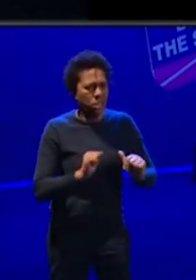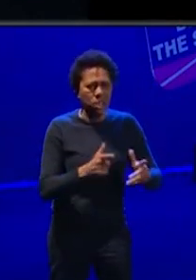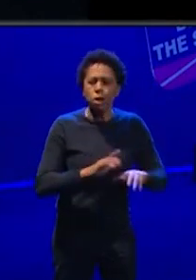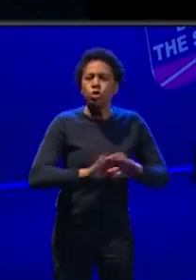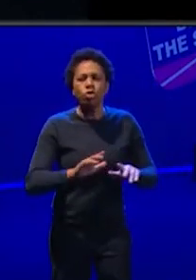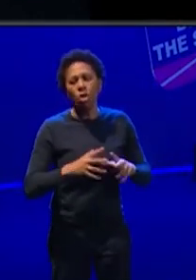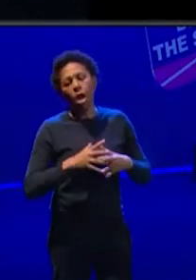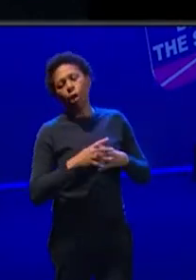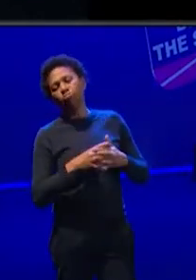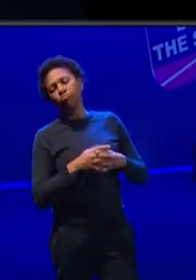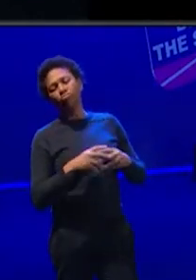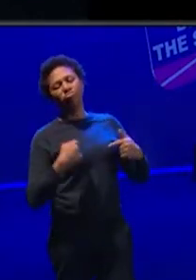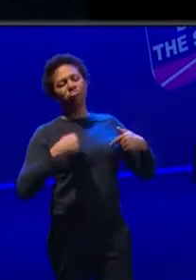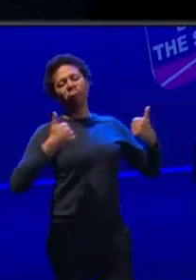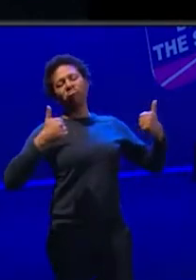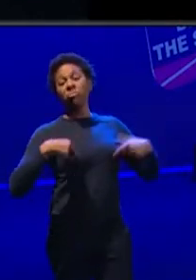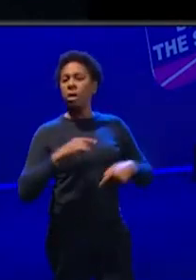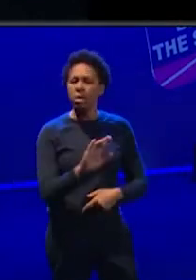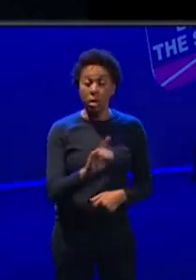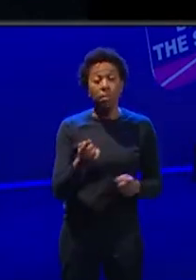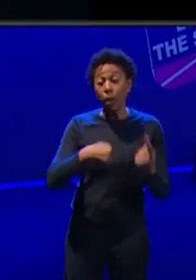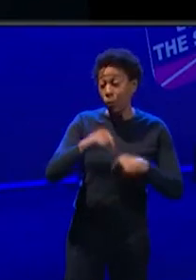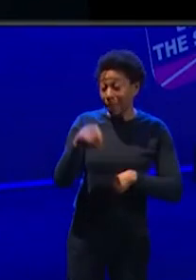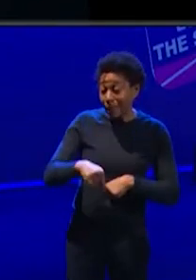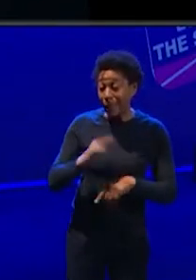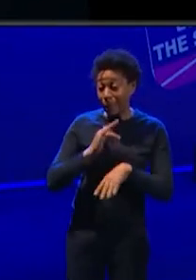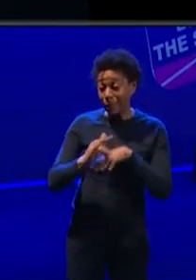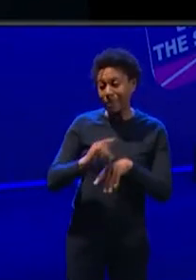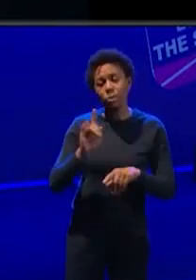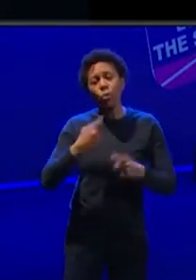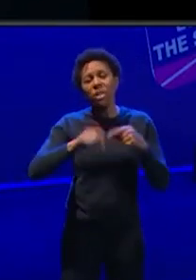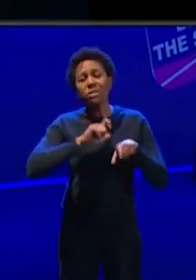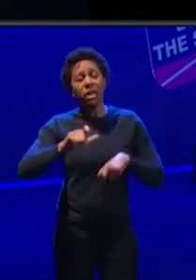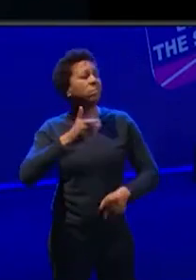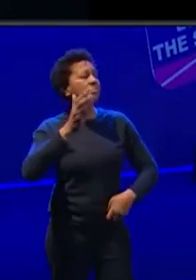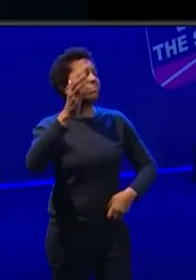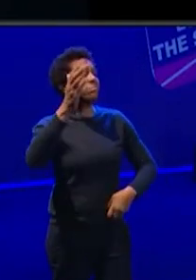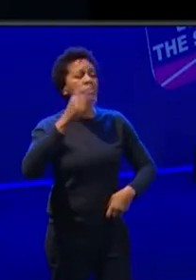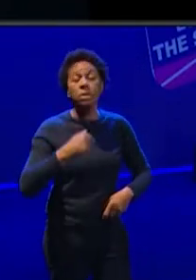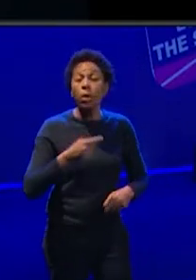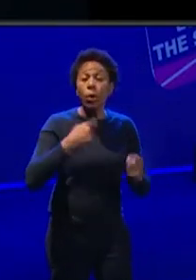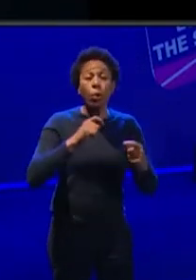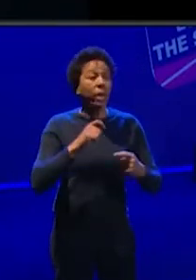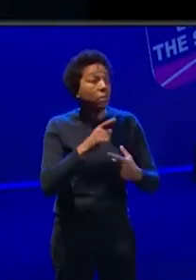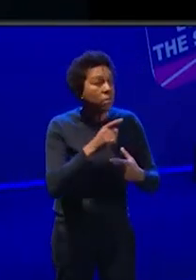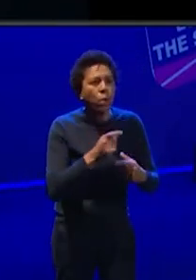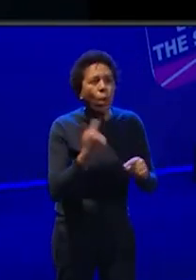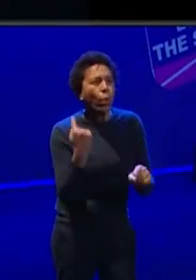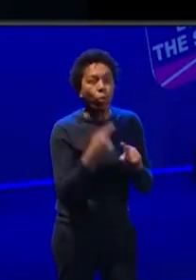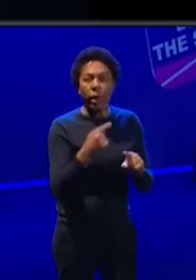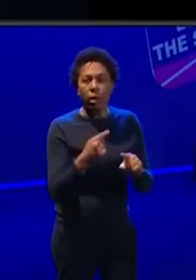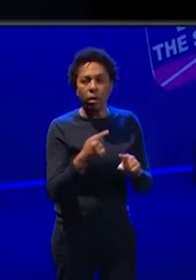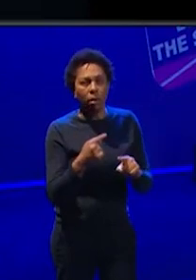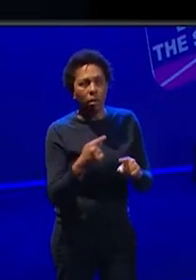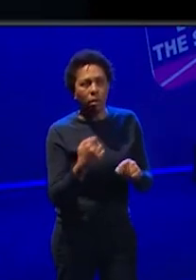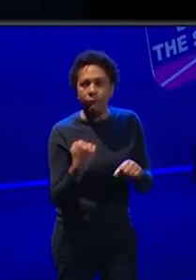rest on your laurels. And we're still in a place here where we play to the gallery, which is we play to the thing which will be the quick fix and